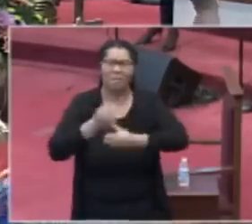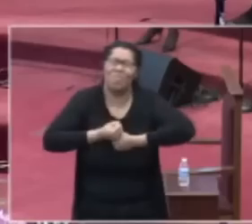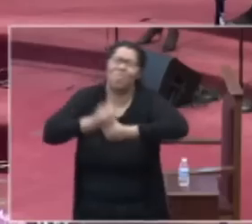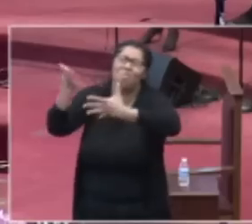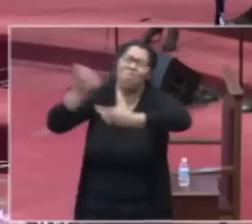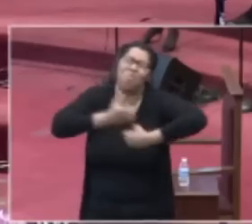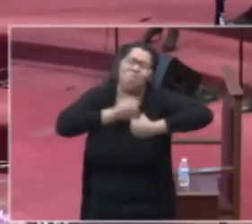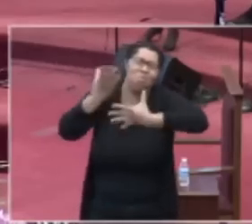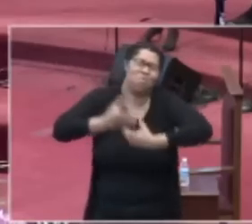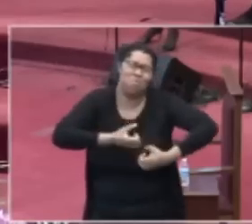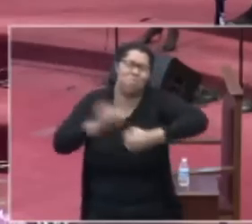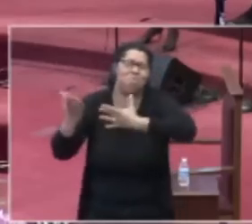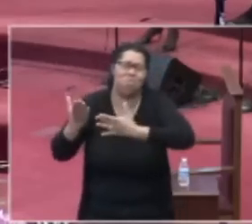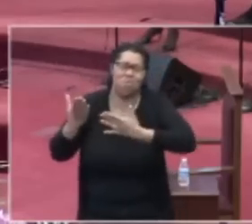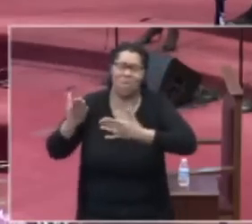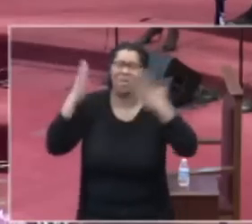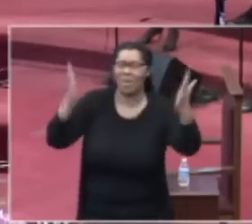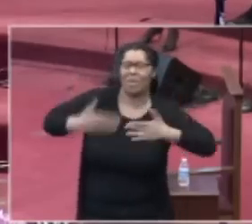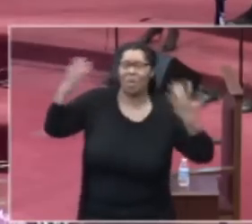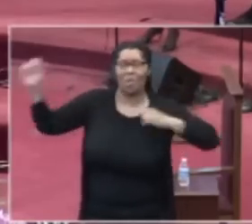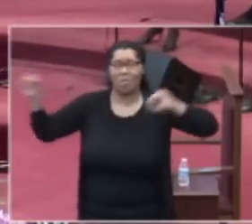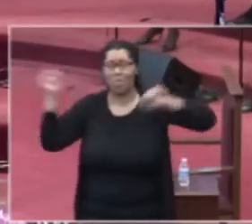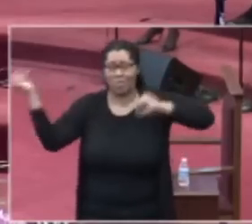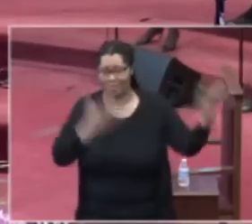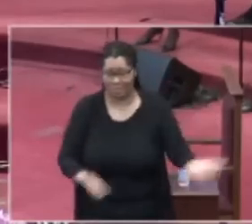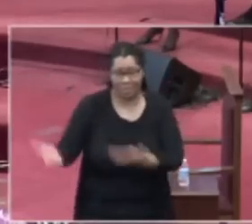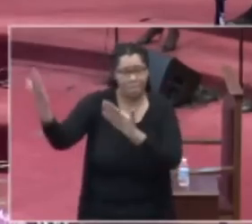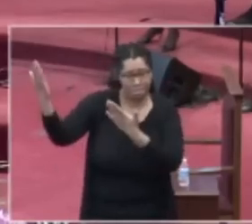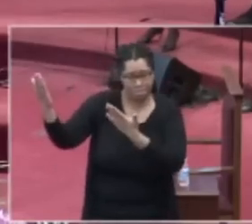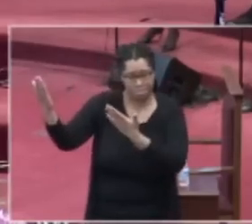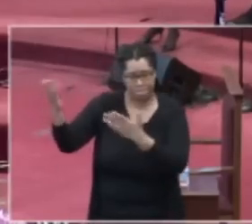your mouth and making a joyful noise.